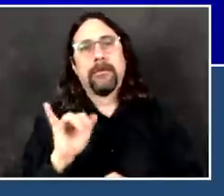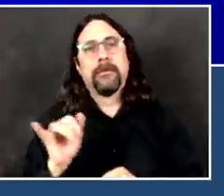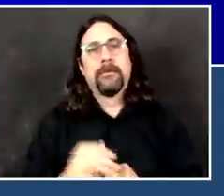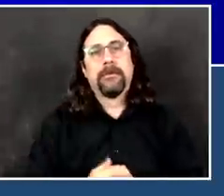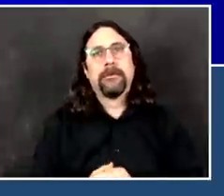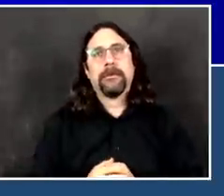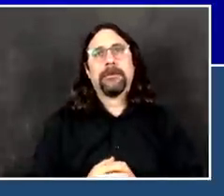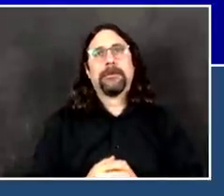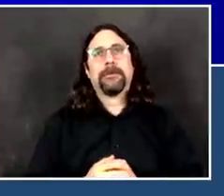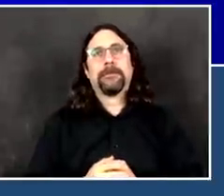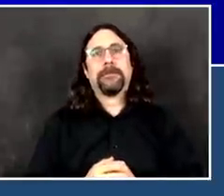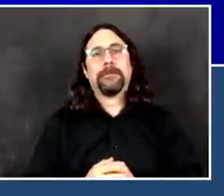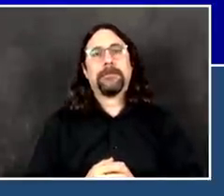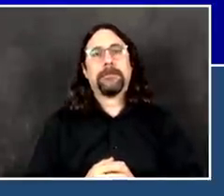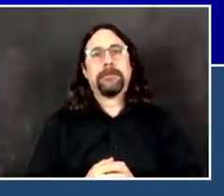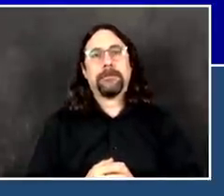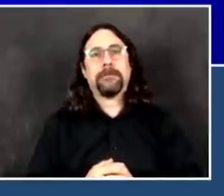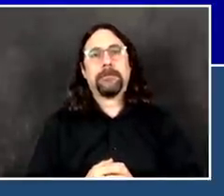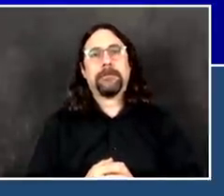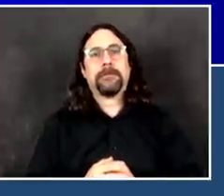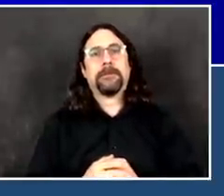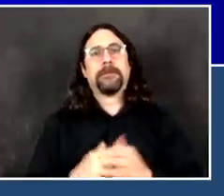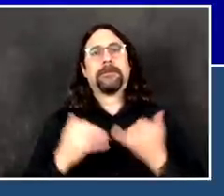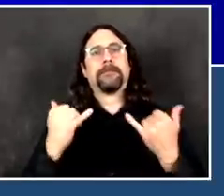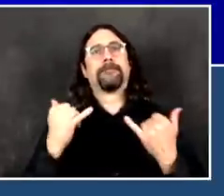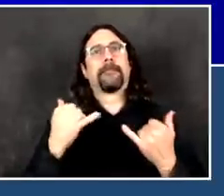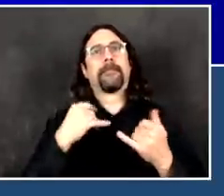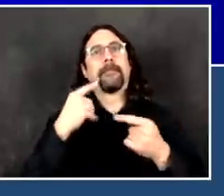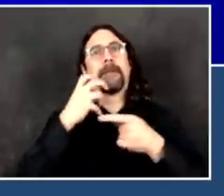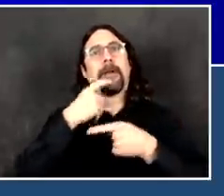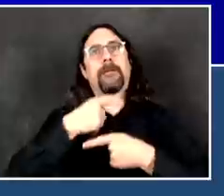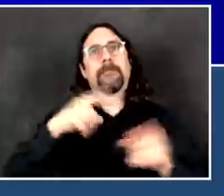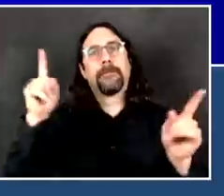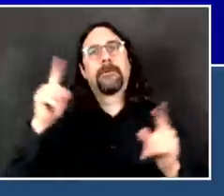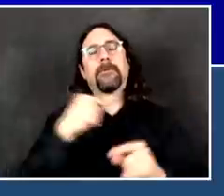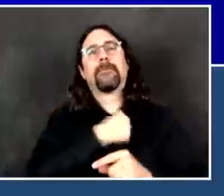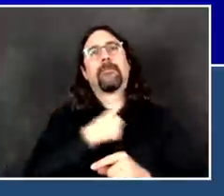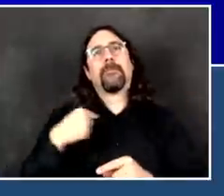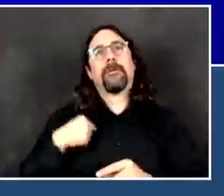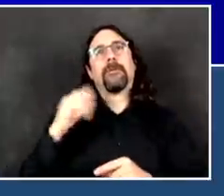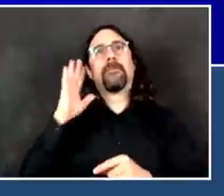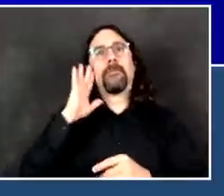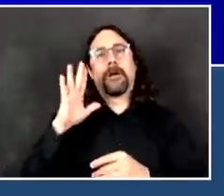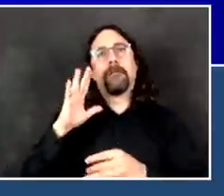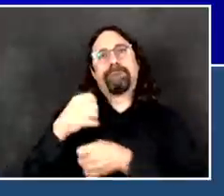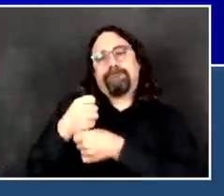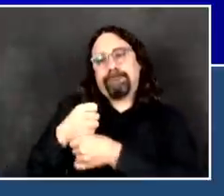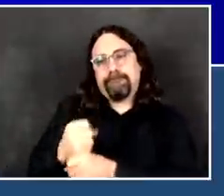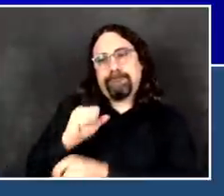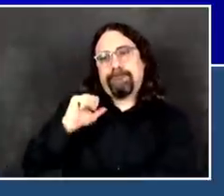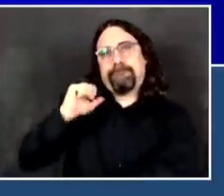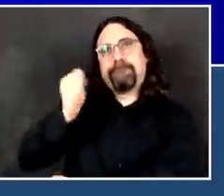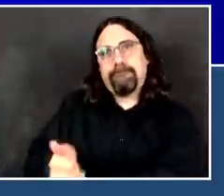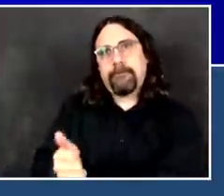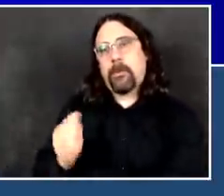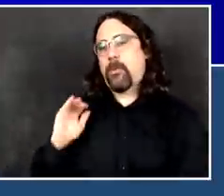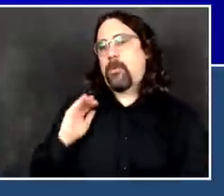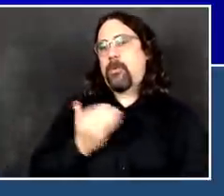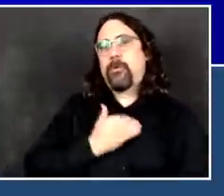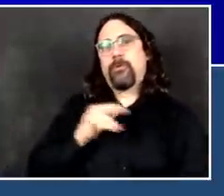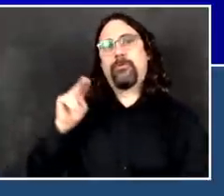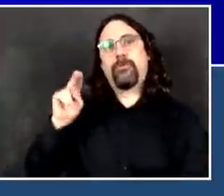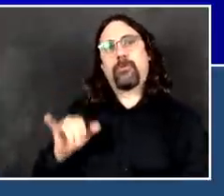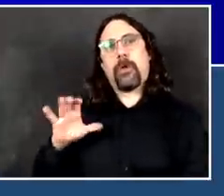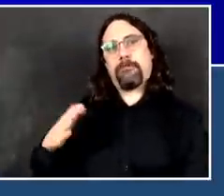Strategic Reserve. We have learned the hard way that we cannot depend on the federal government in the future. I hate saying that, but I think it's